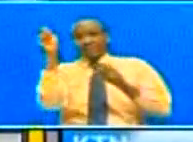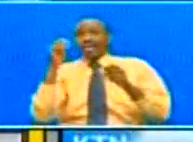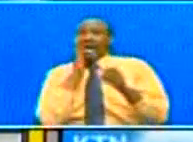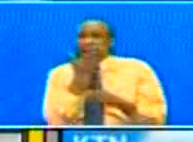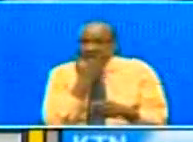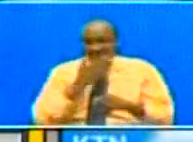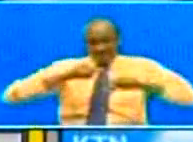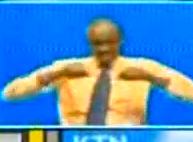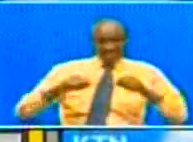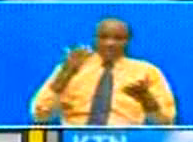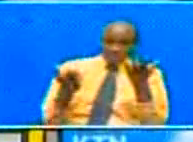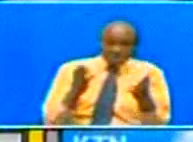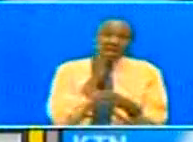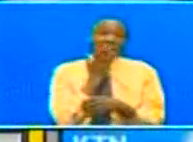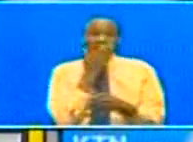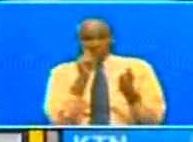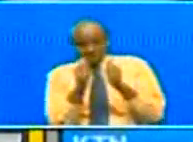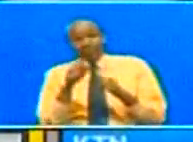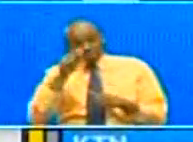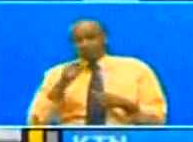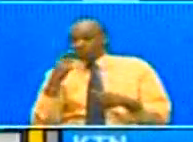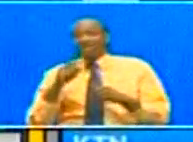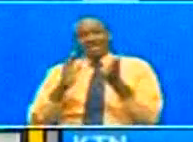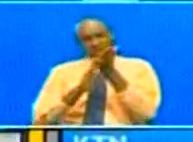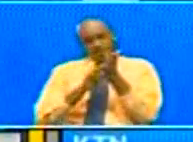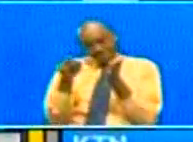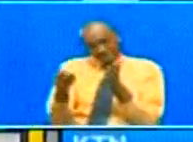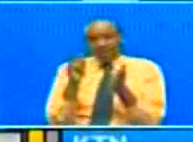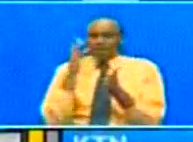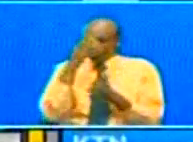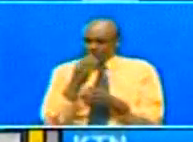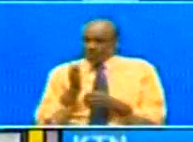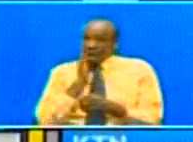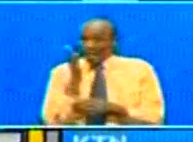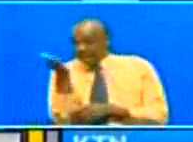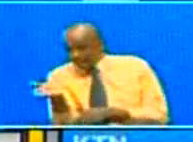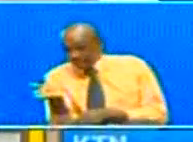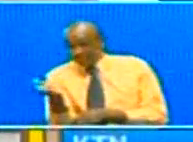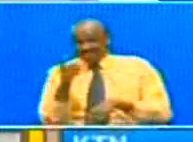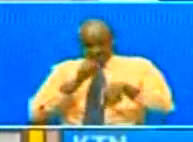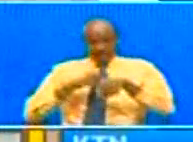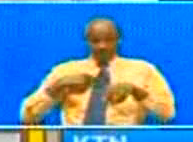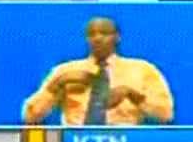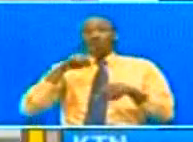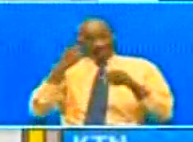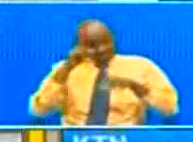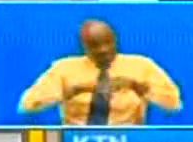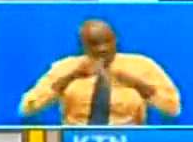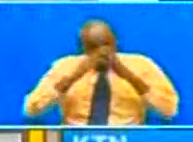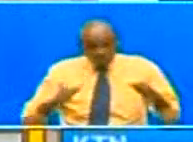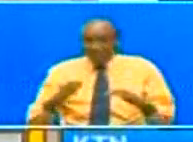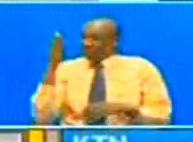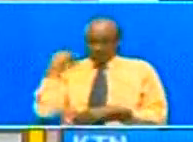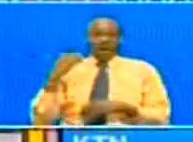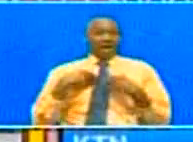the furnitures, the color that they're supposed to be. You recommend beautiful colors for them. For starters, we had nothing